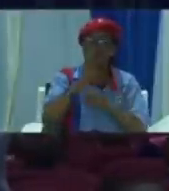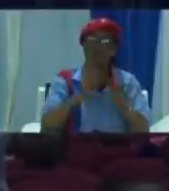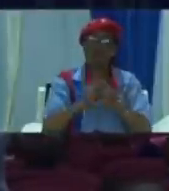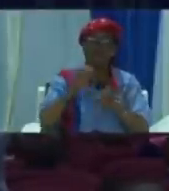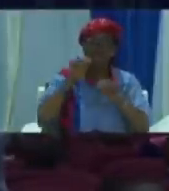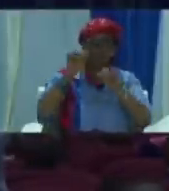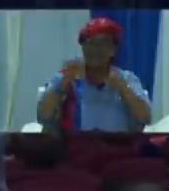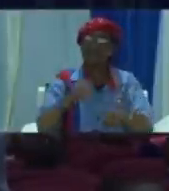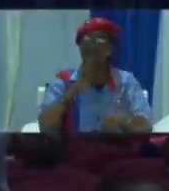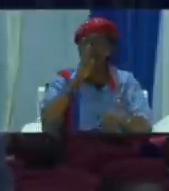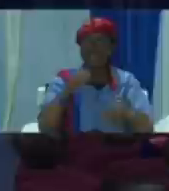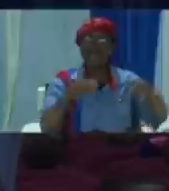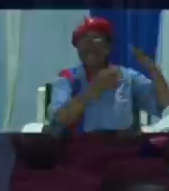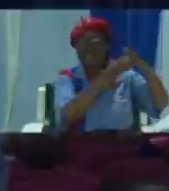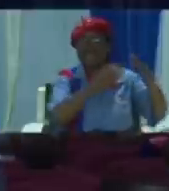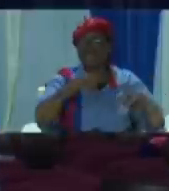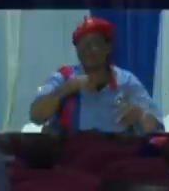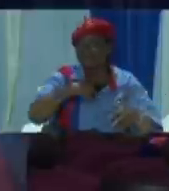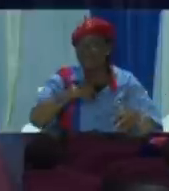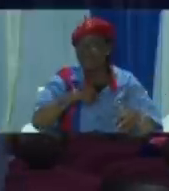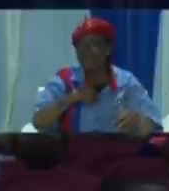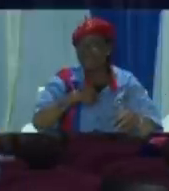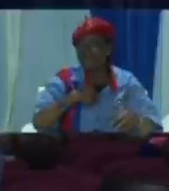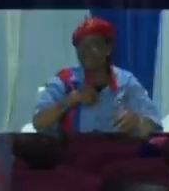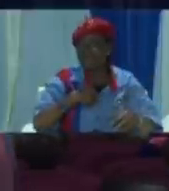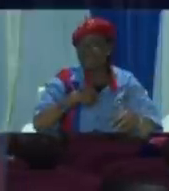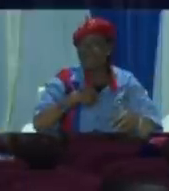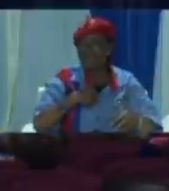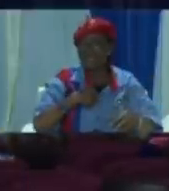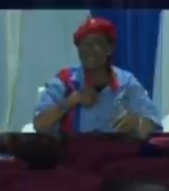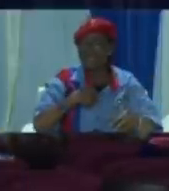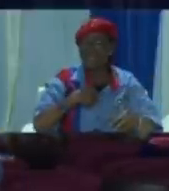me. They will be stepping stone to glory.